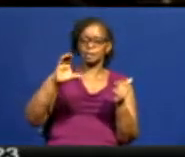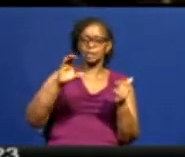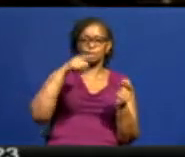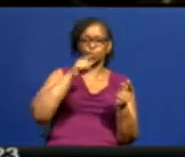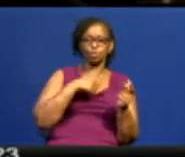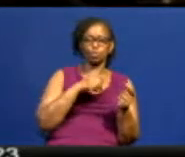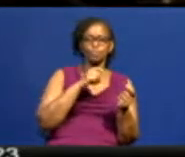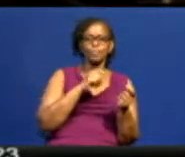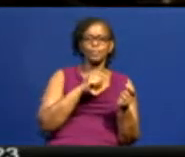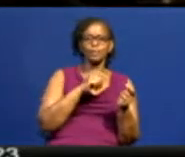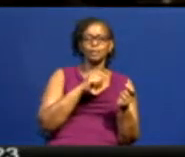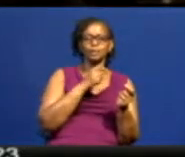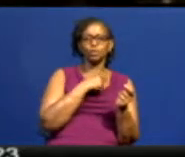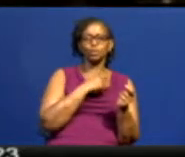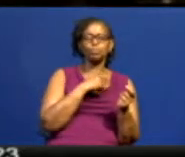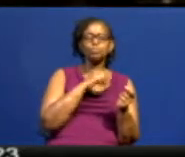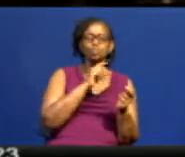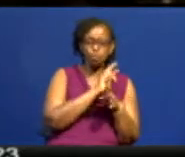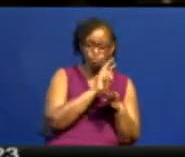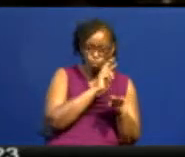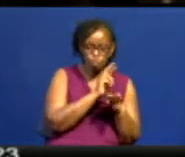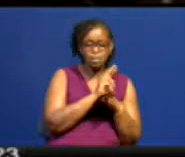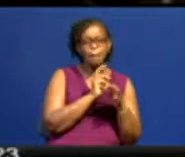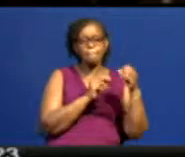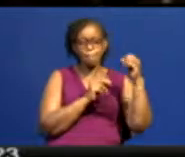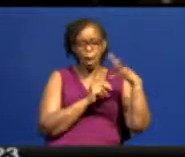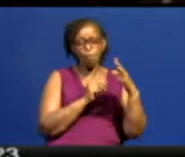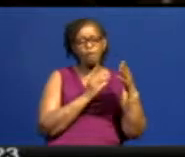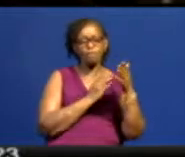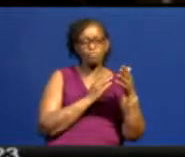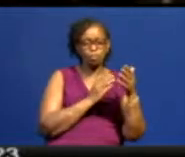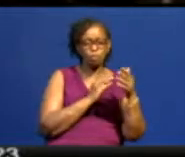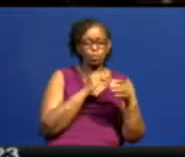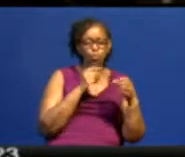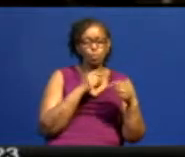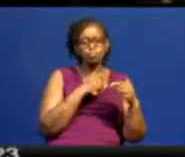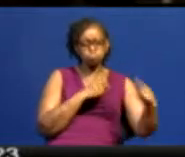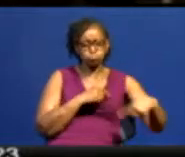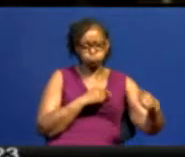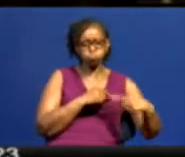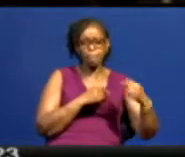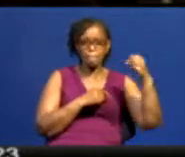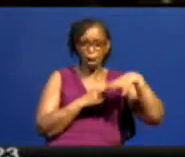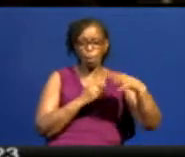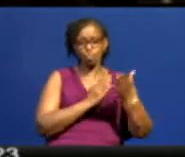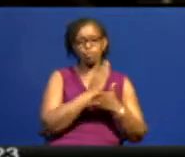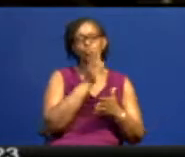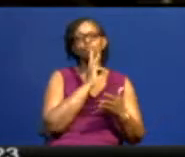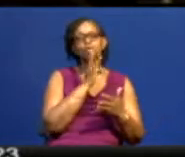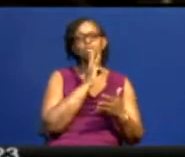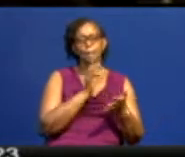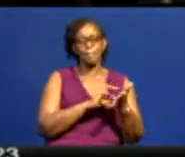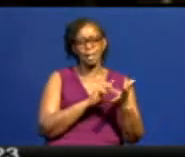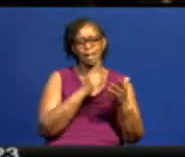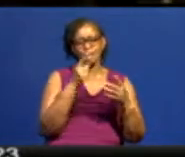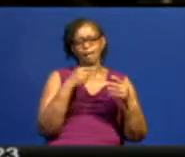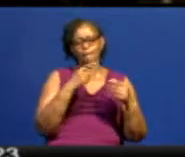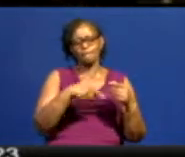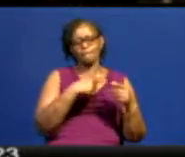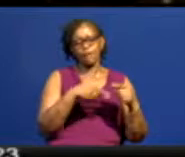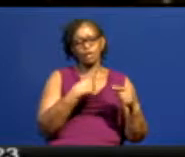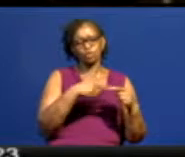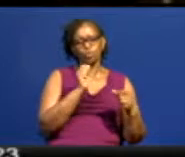to switch off the thermals and use the hydro power, so at least our factories can be able to increase